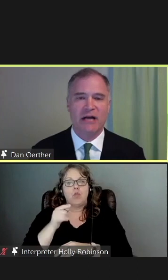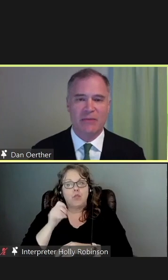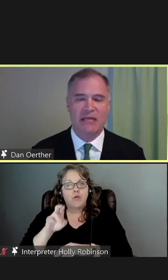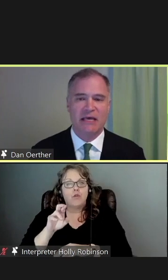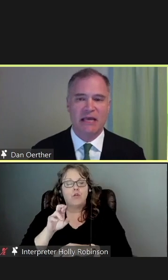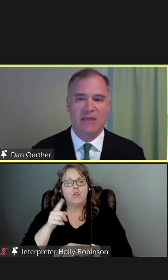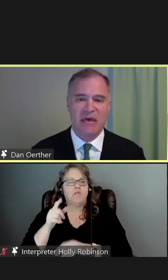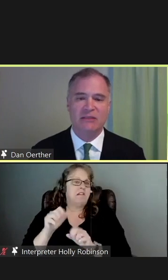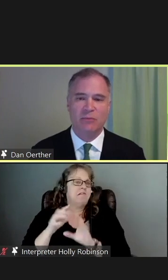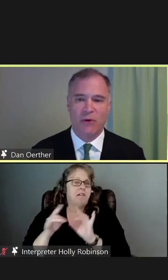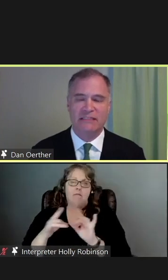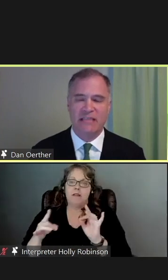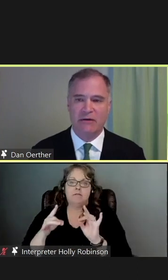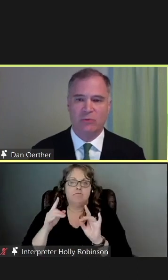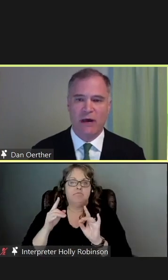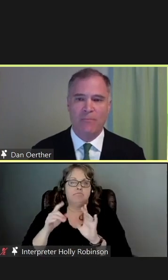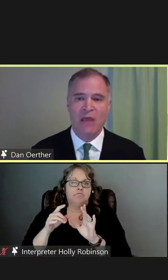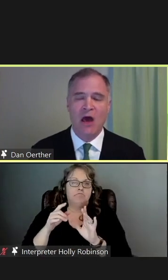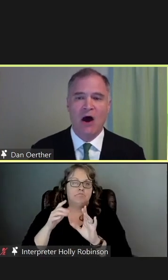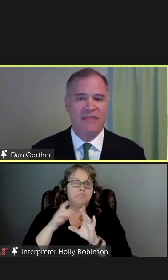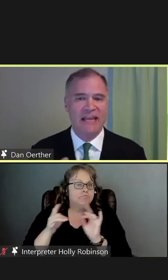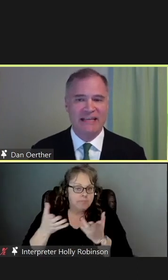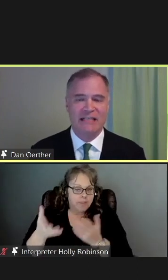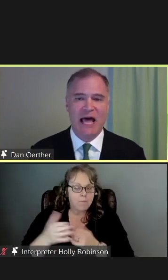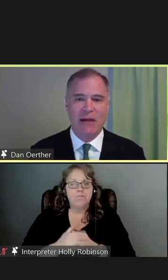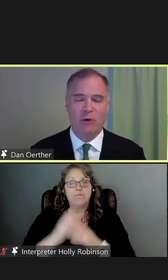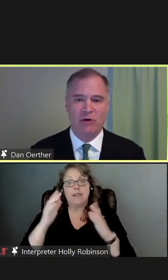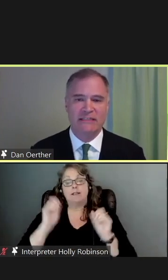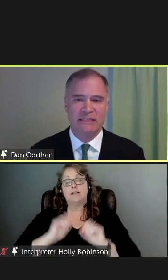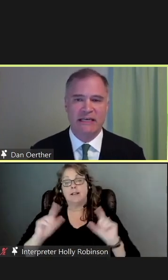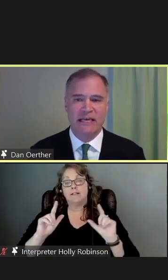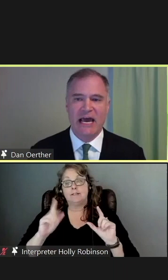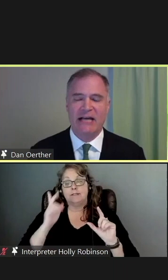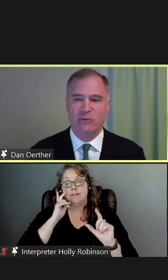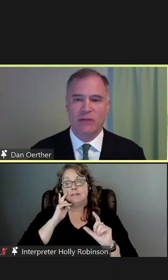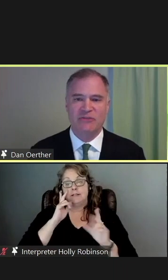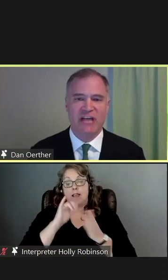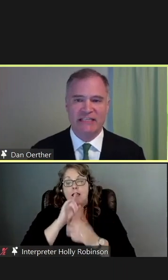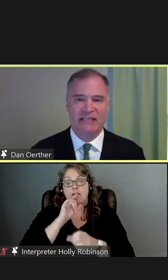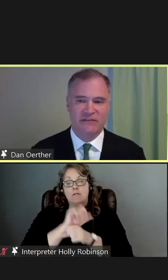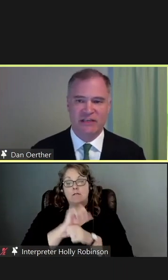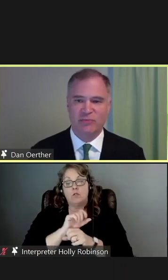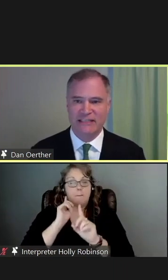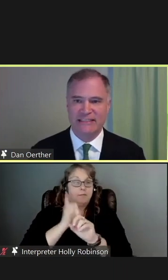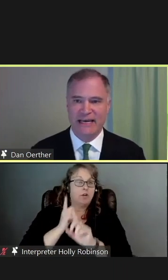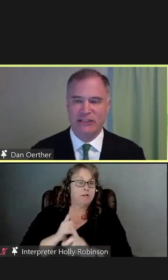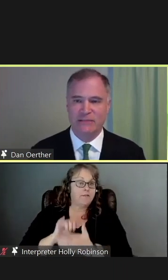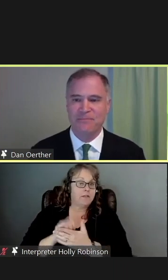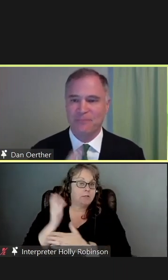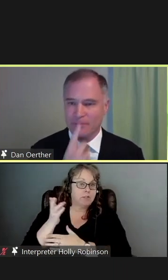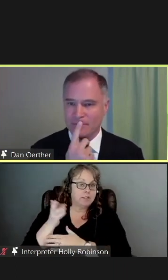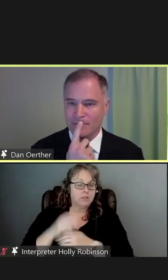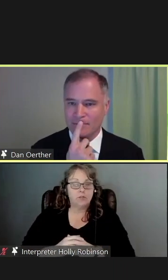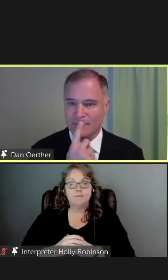to comment and make some points there as well. On the next slide, we're going to see the actual objectives of this presentation.